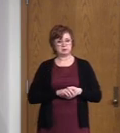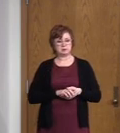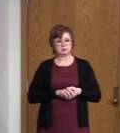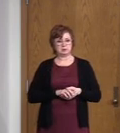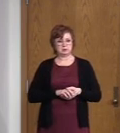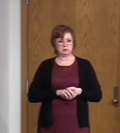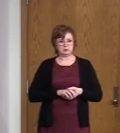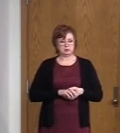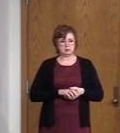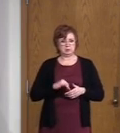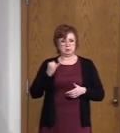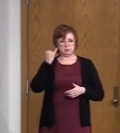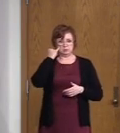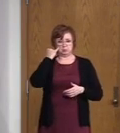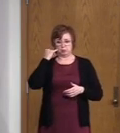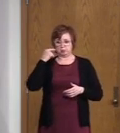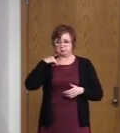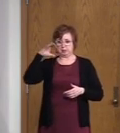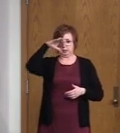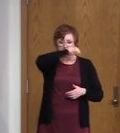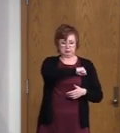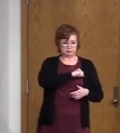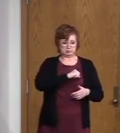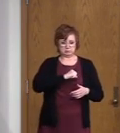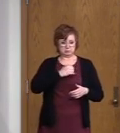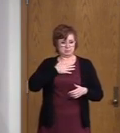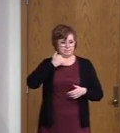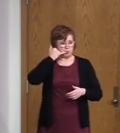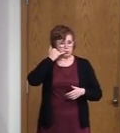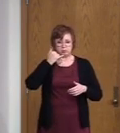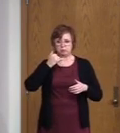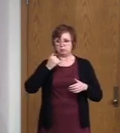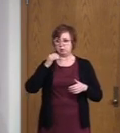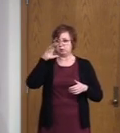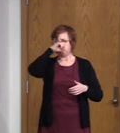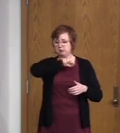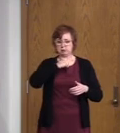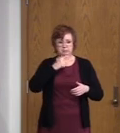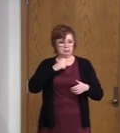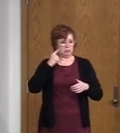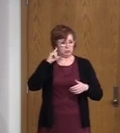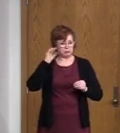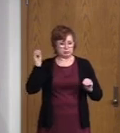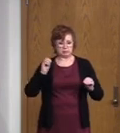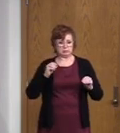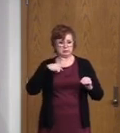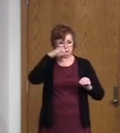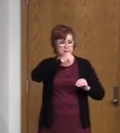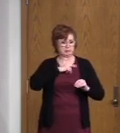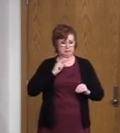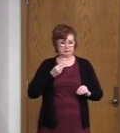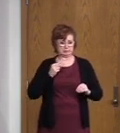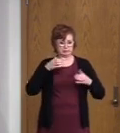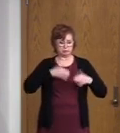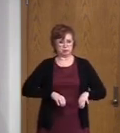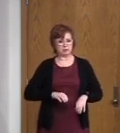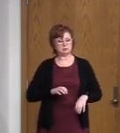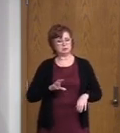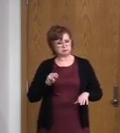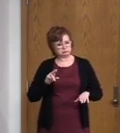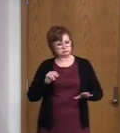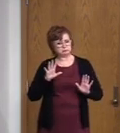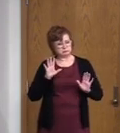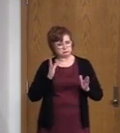miss it somehow, they don't miss it. They're always eligible to receive a vaccine. So we want to get those people, because they are our